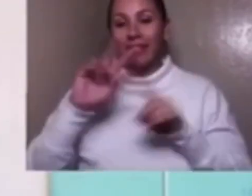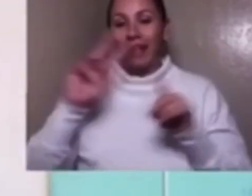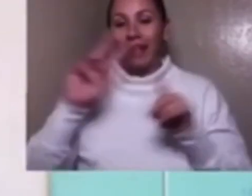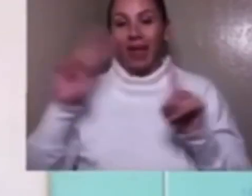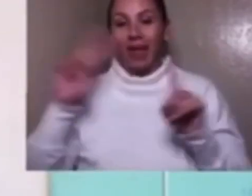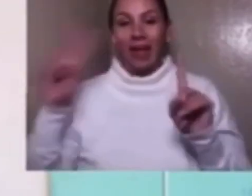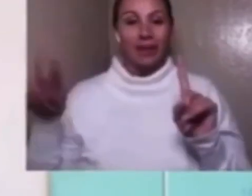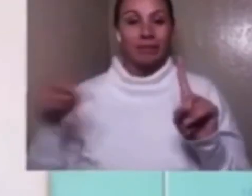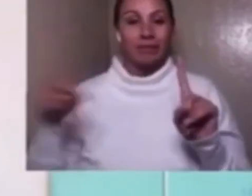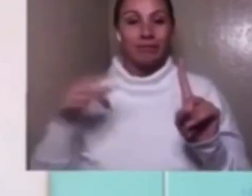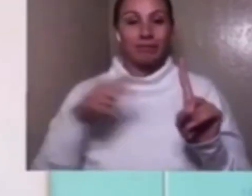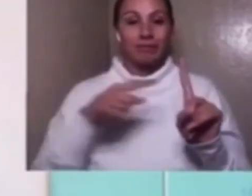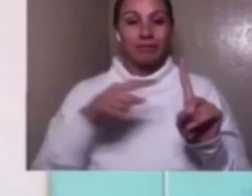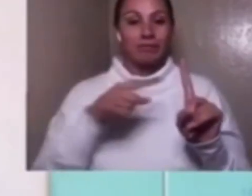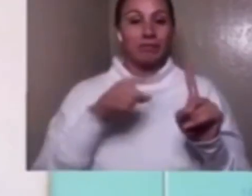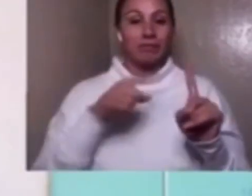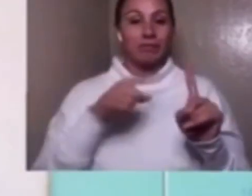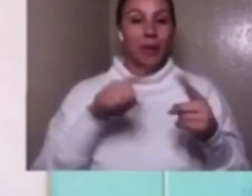lift.